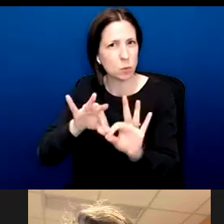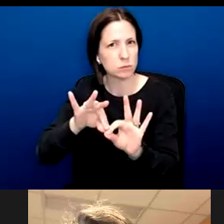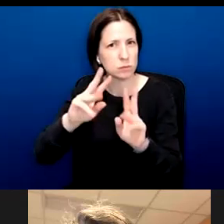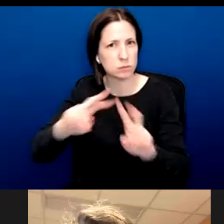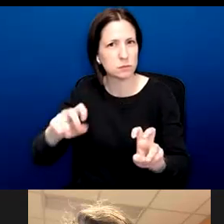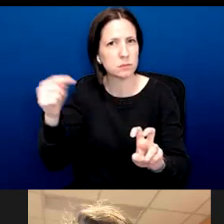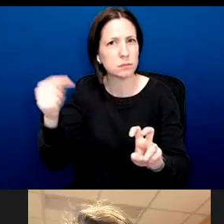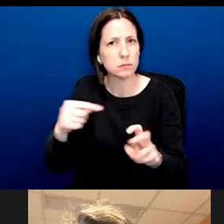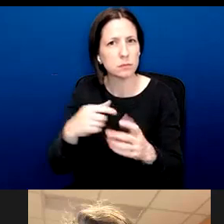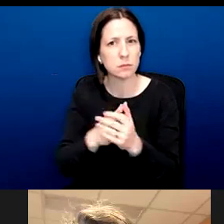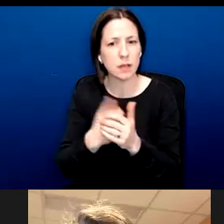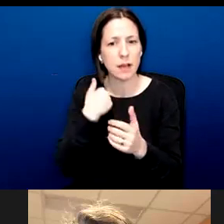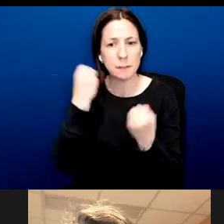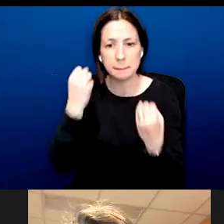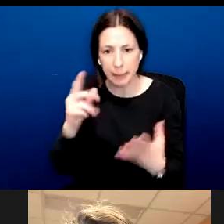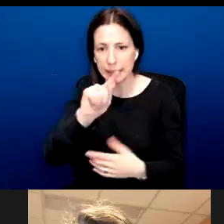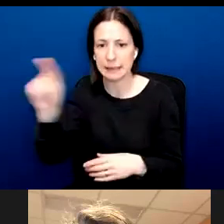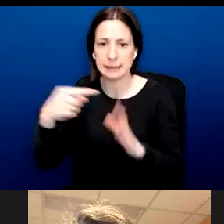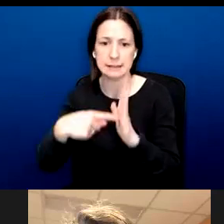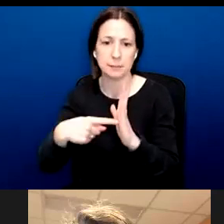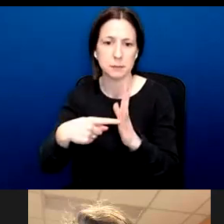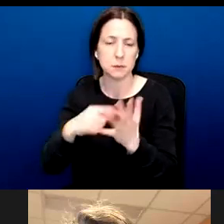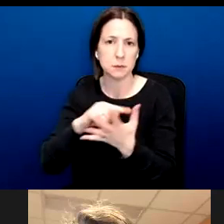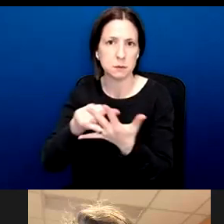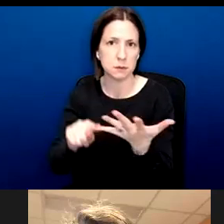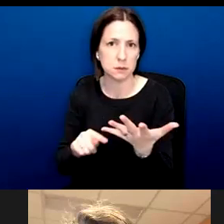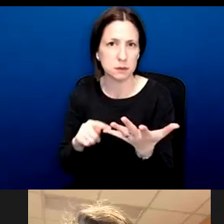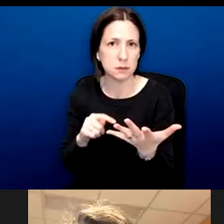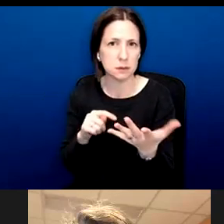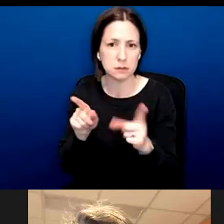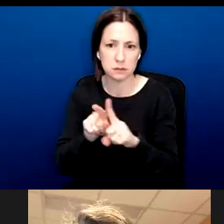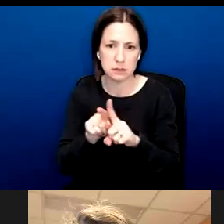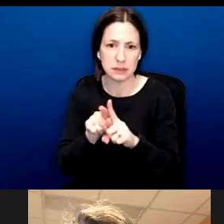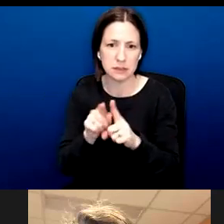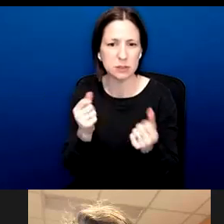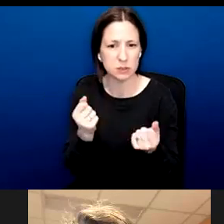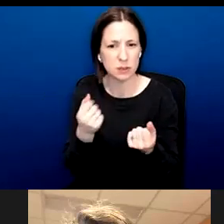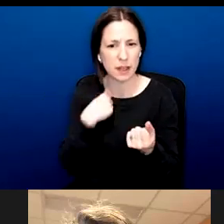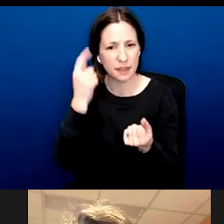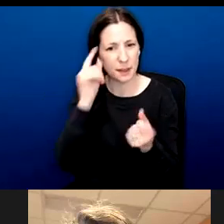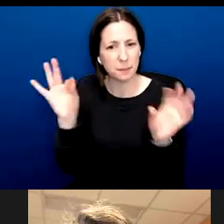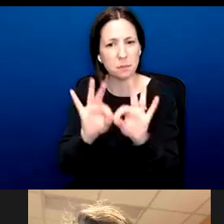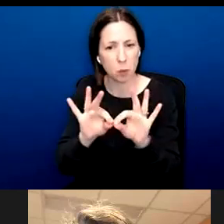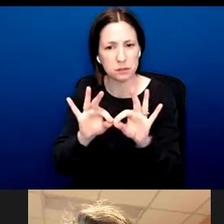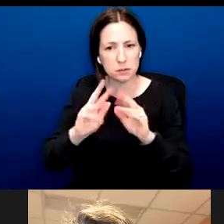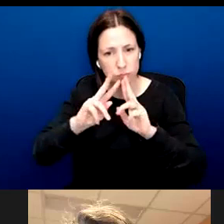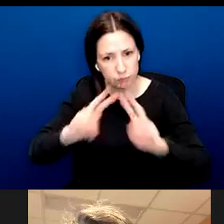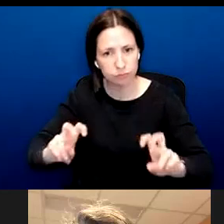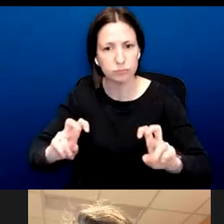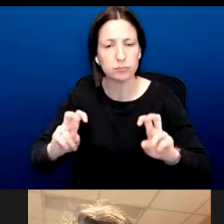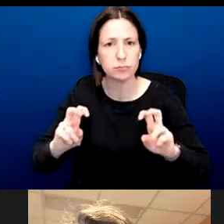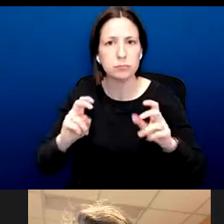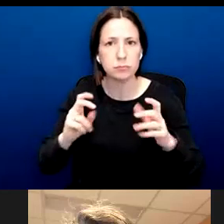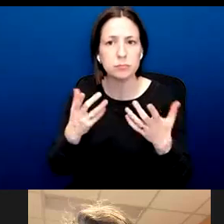there's a lot of examples that take place. And I think that's why it's important to kind of really look at the system. But I think also too, there's that